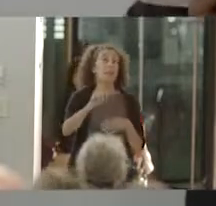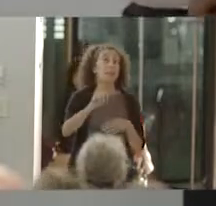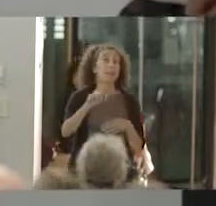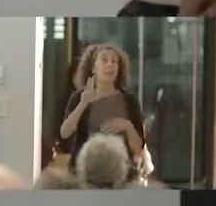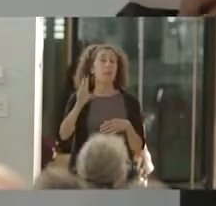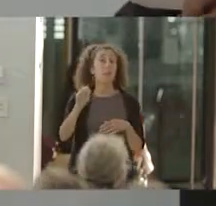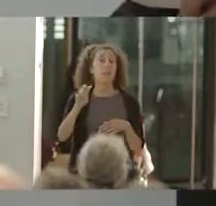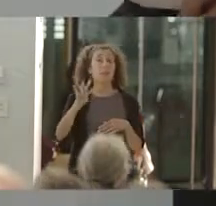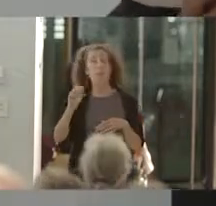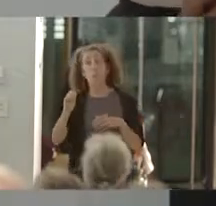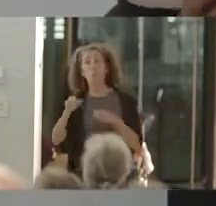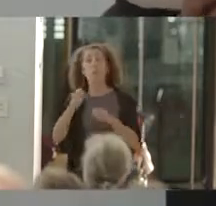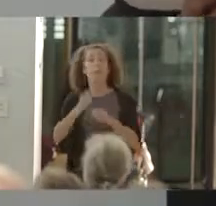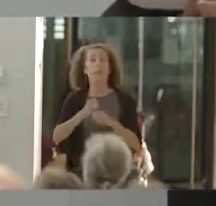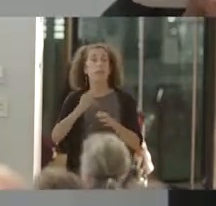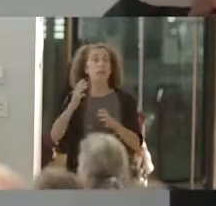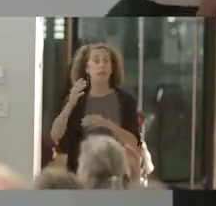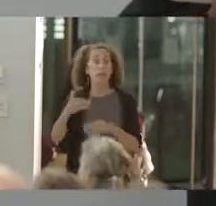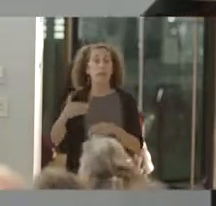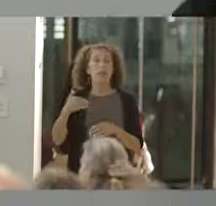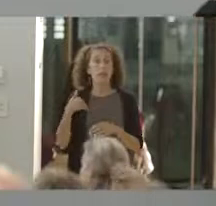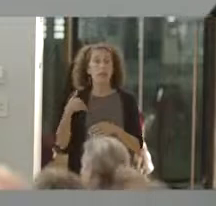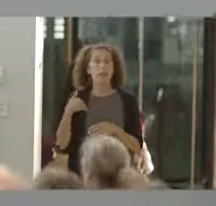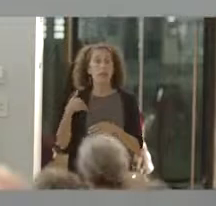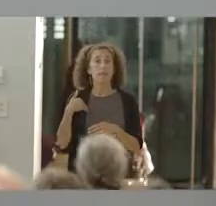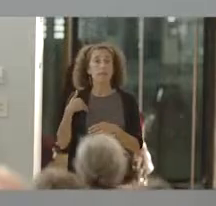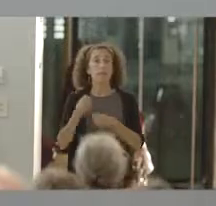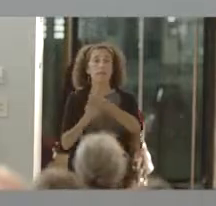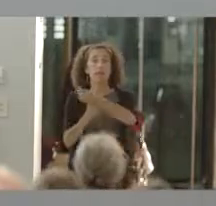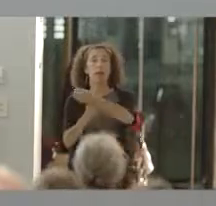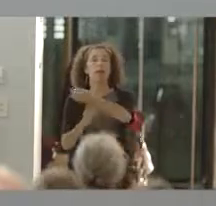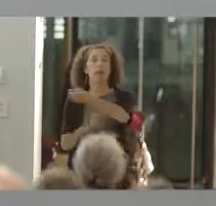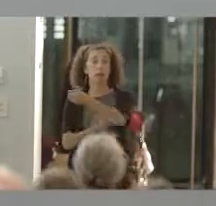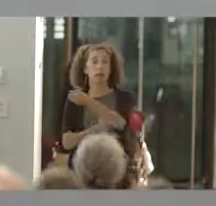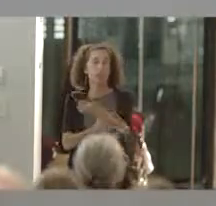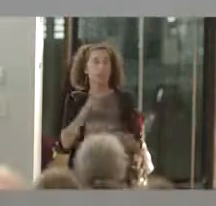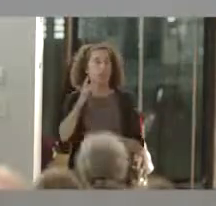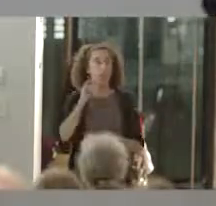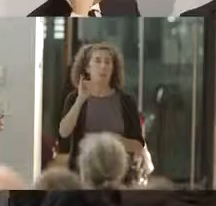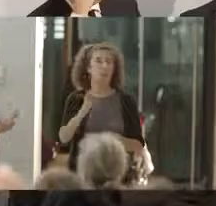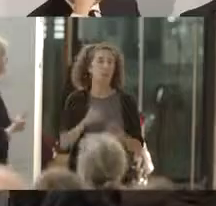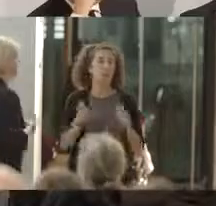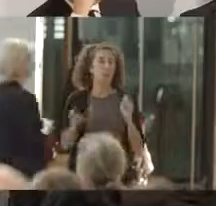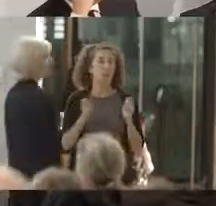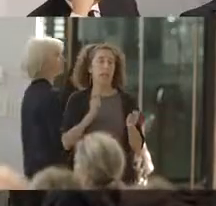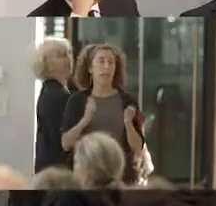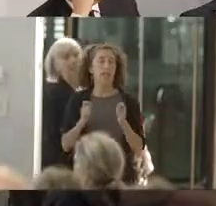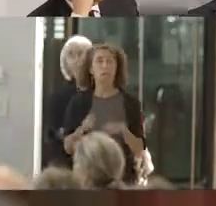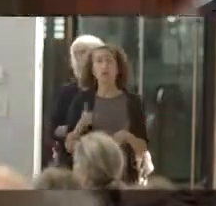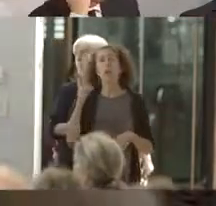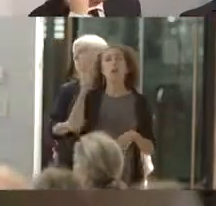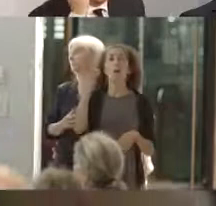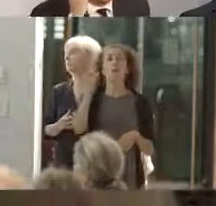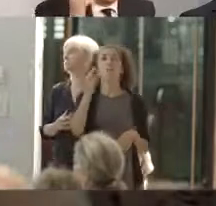and add some additional height, we already have the groundwork laid so that we can do that. And I just want to build one more on the answer that I